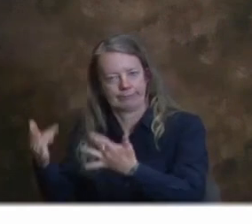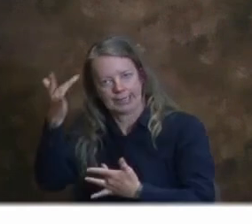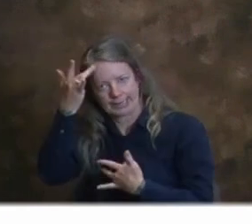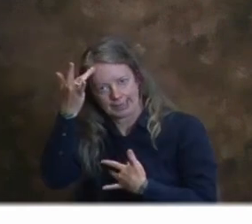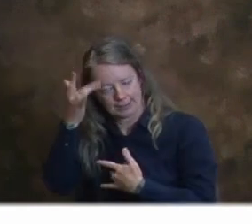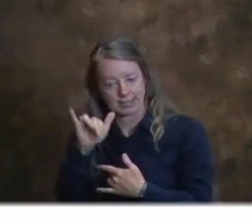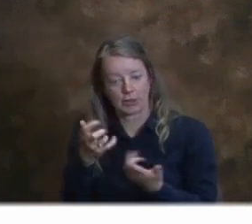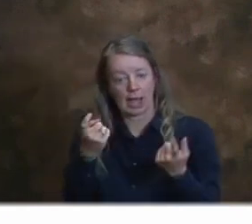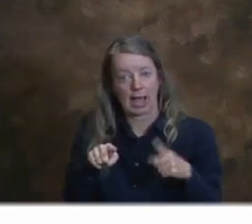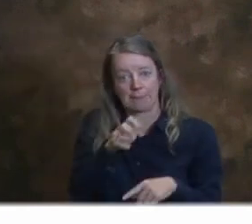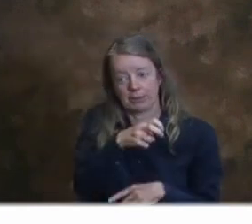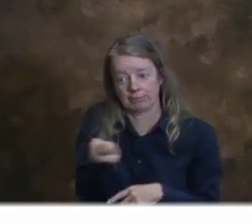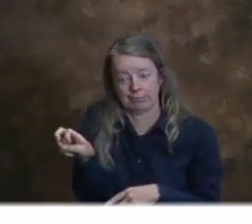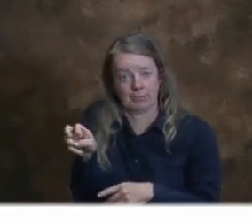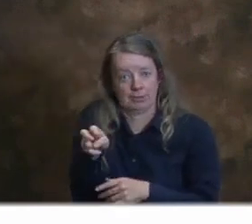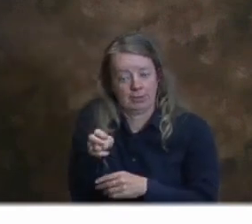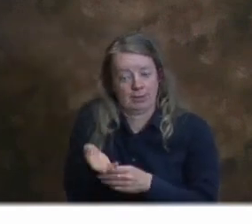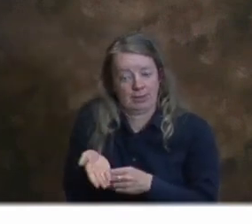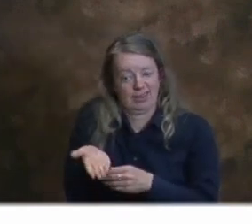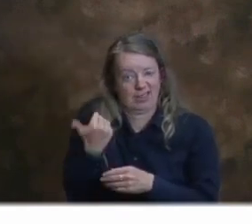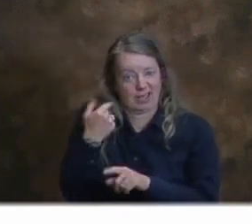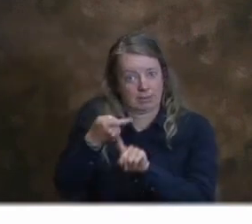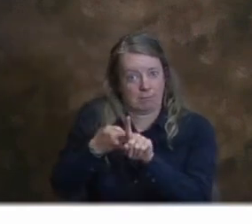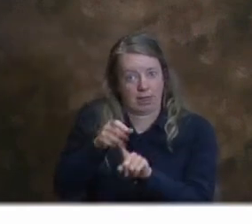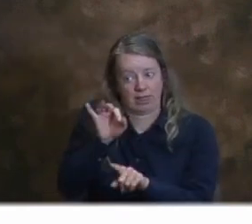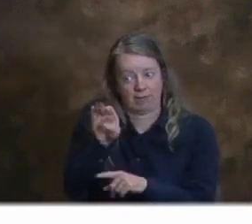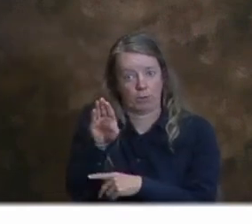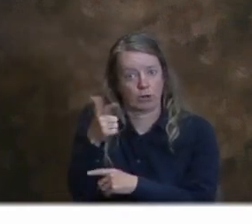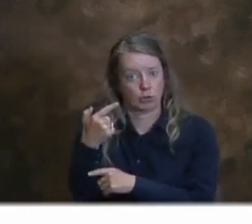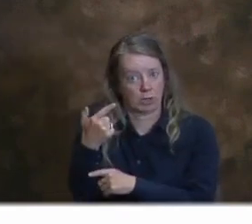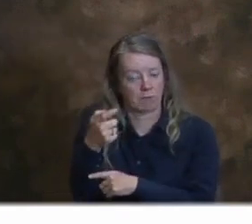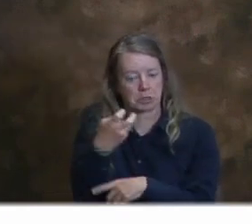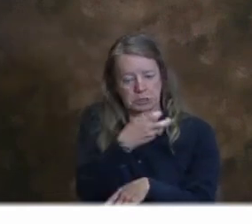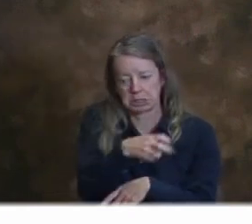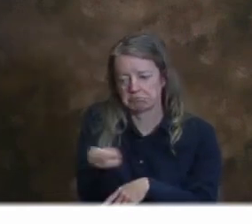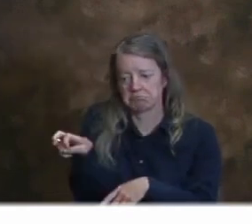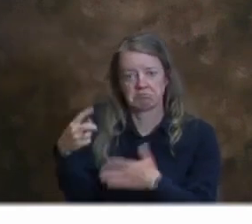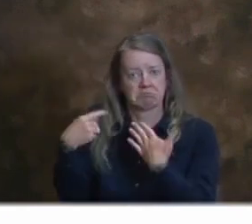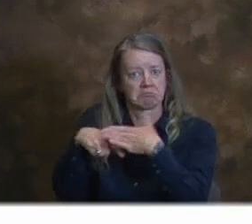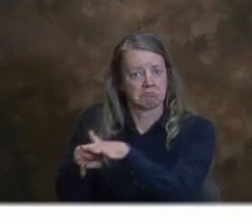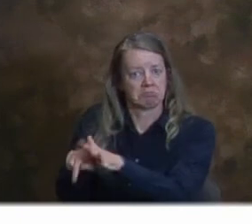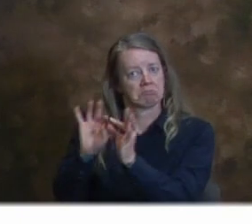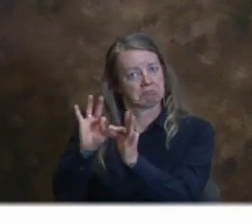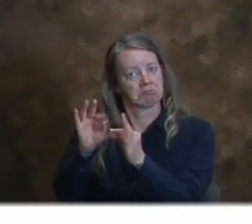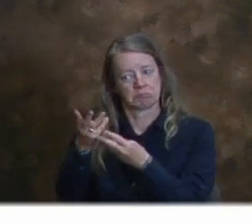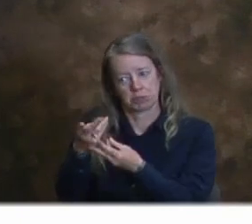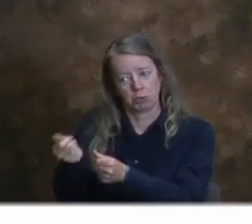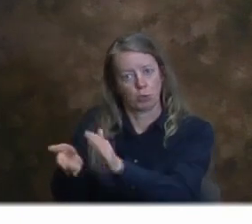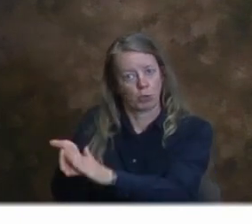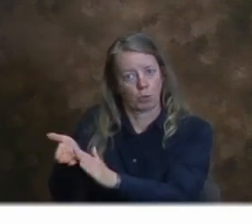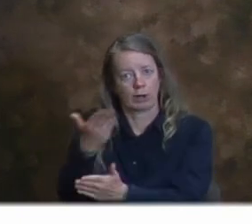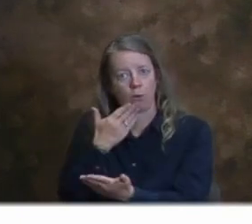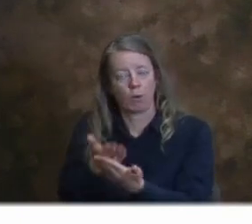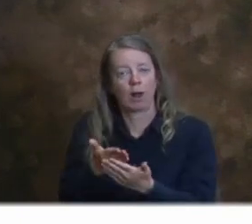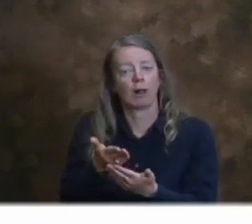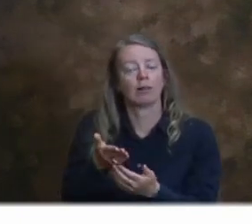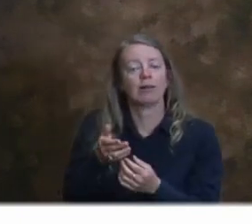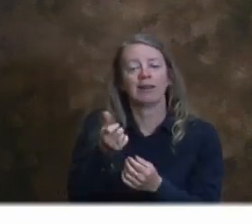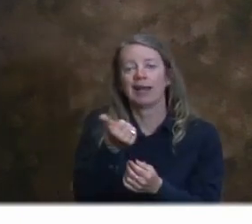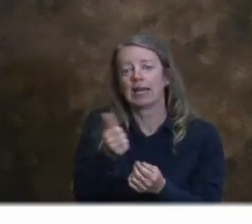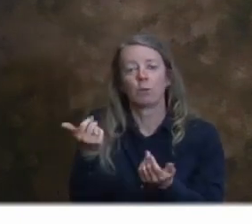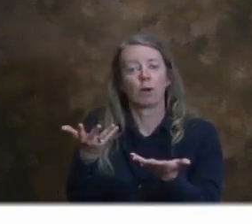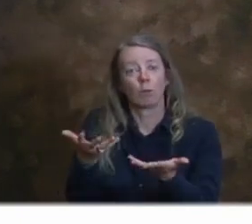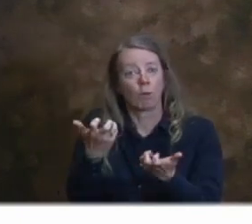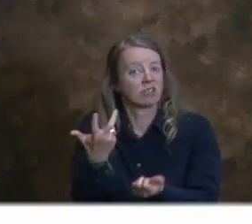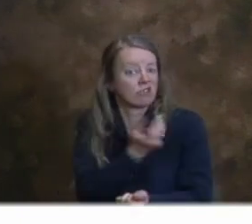has been relatively smooth and working well. Individuals can visit us at the health department to receive the dose that they